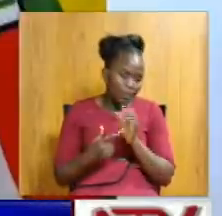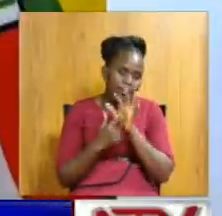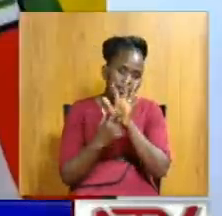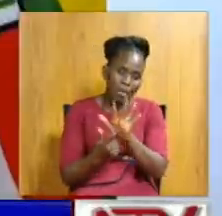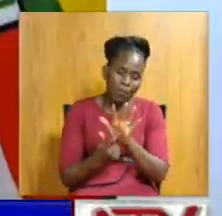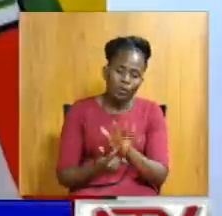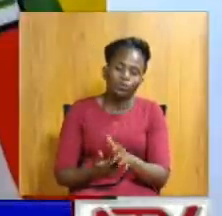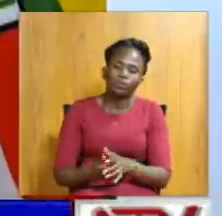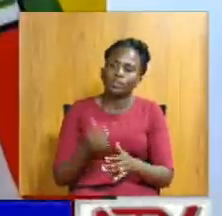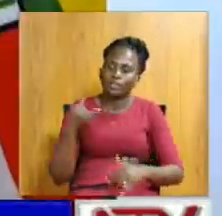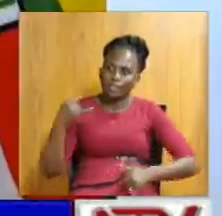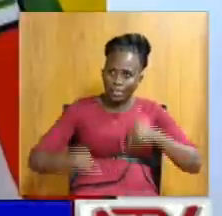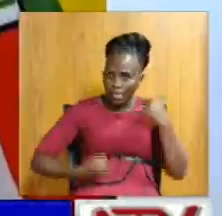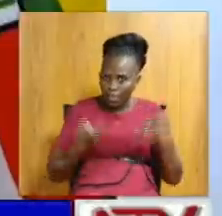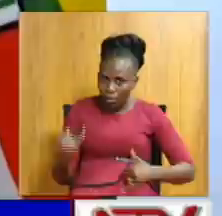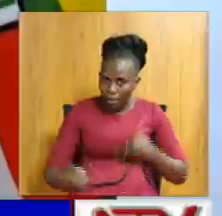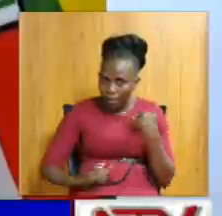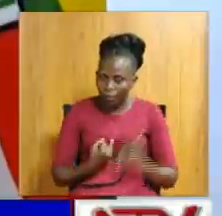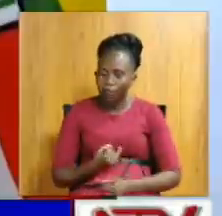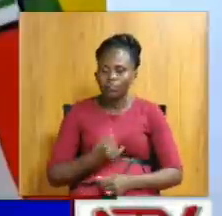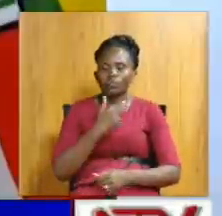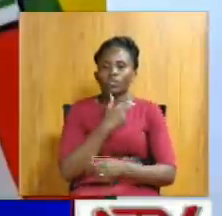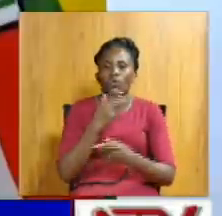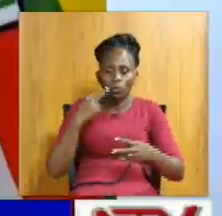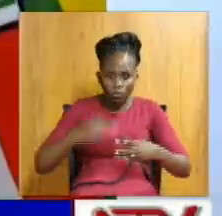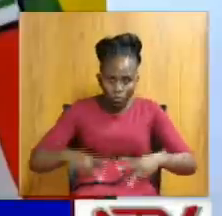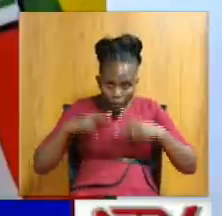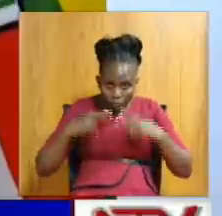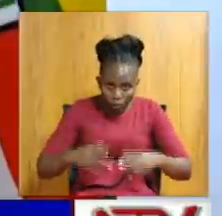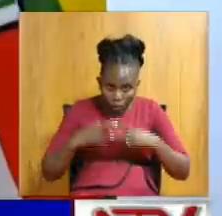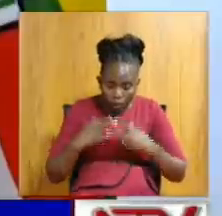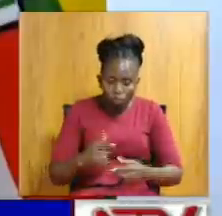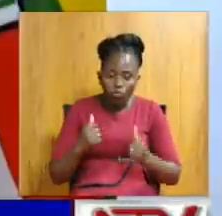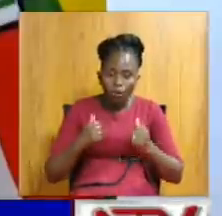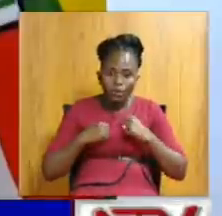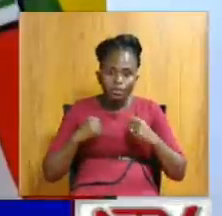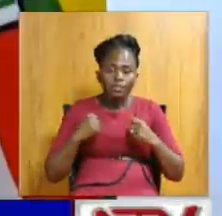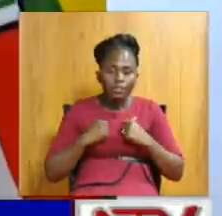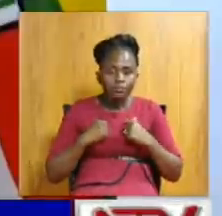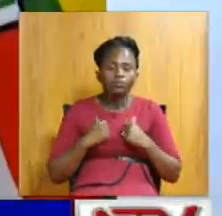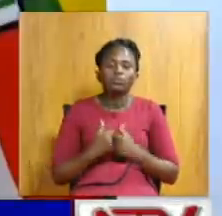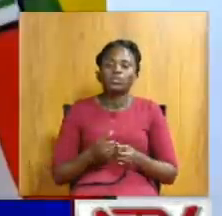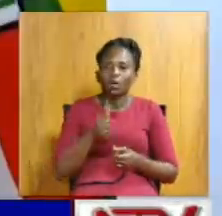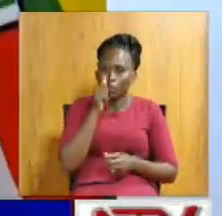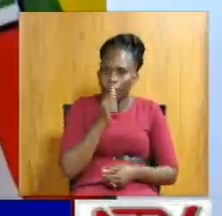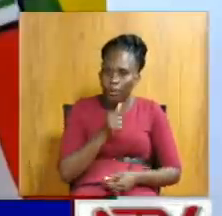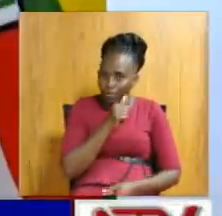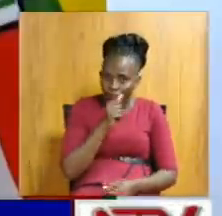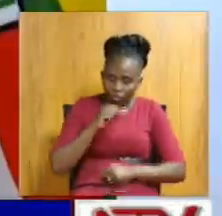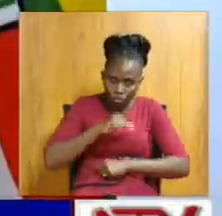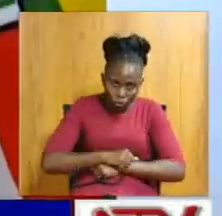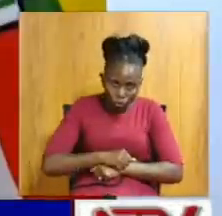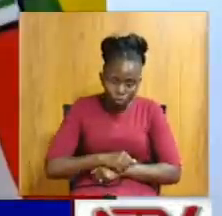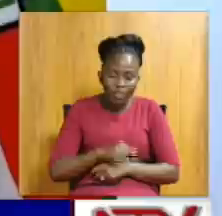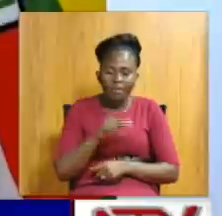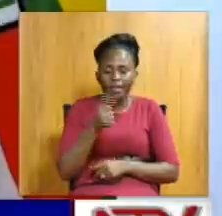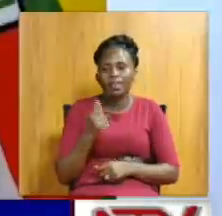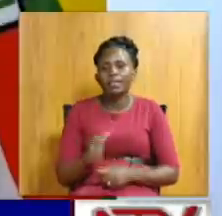Such sectors are entertainment, hospitality, tourism, the private schools,